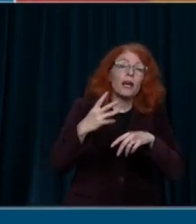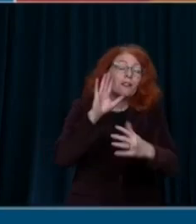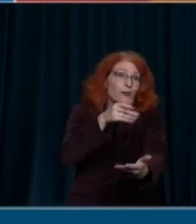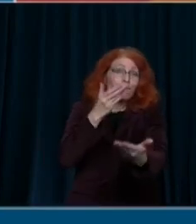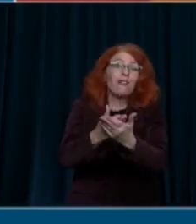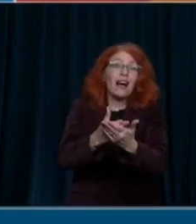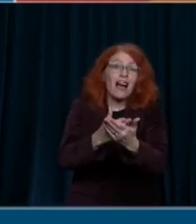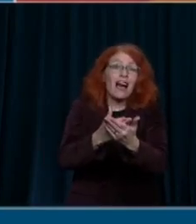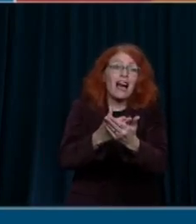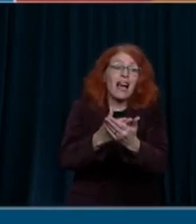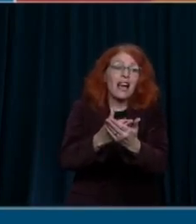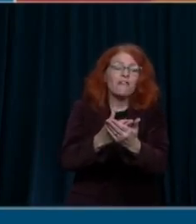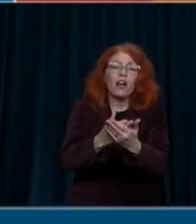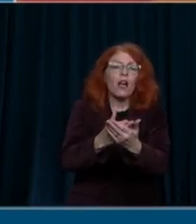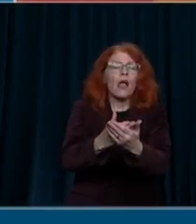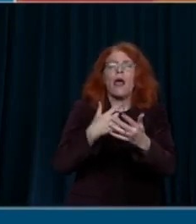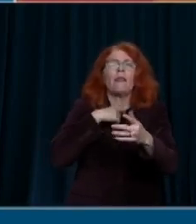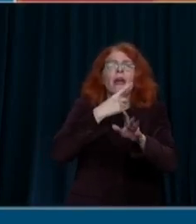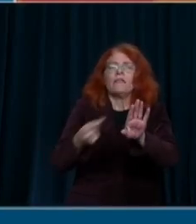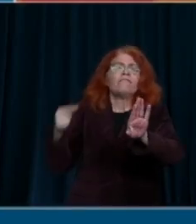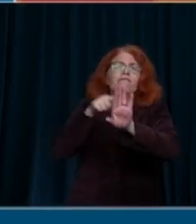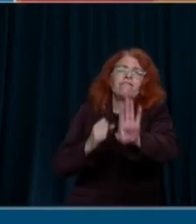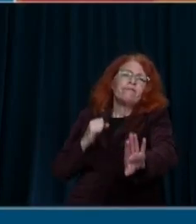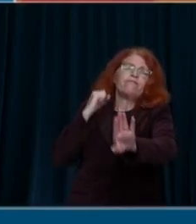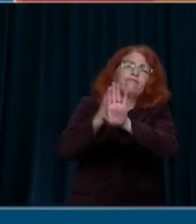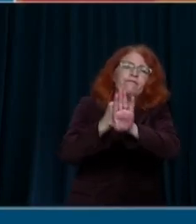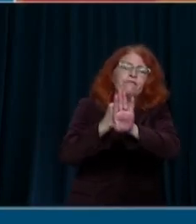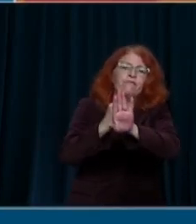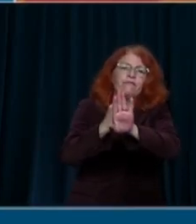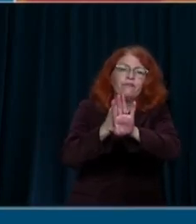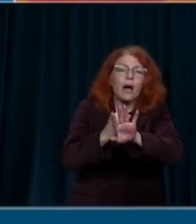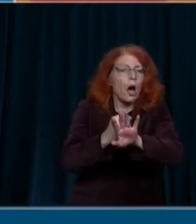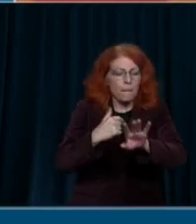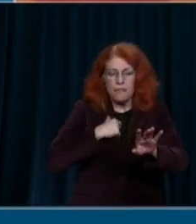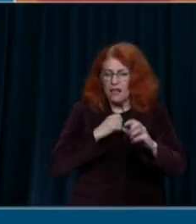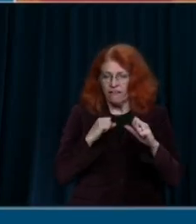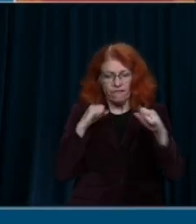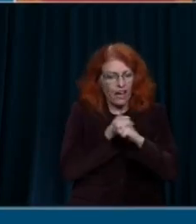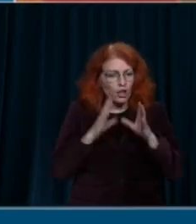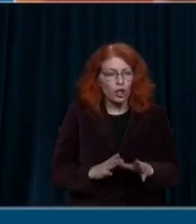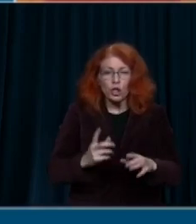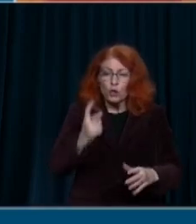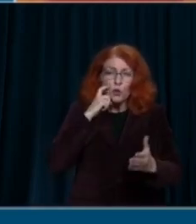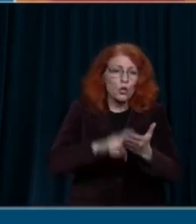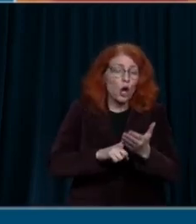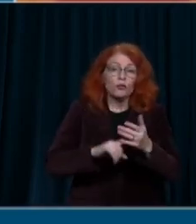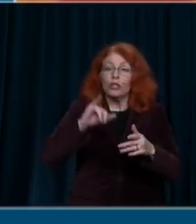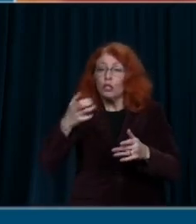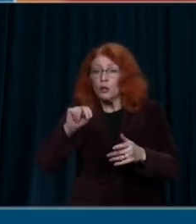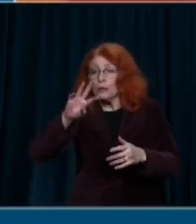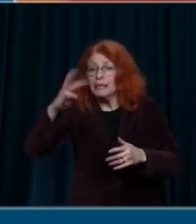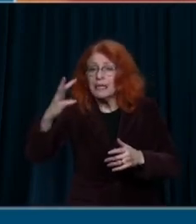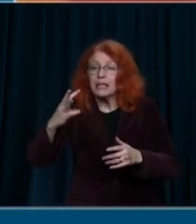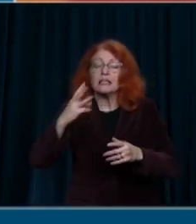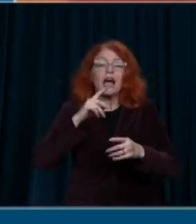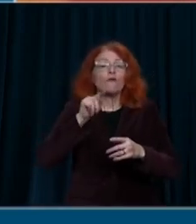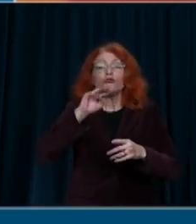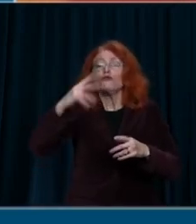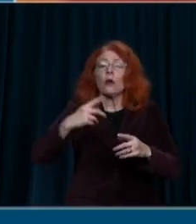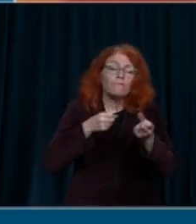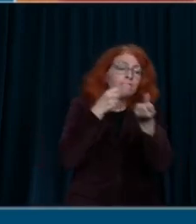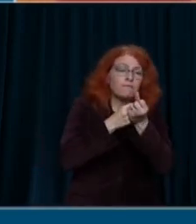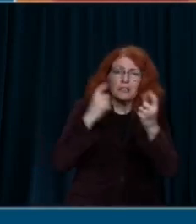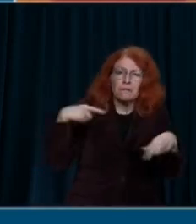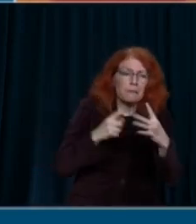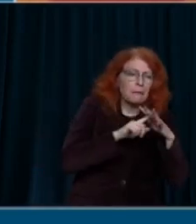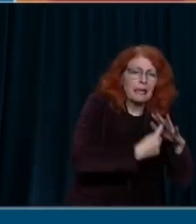they stab us in the back. You have a proven fighter in me. You saw that I was at January 6th. You saw that I was Trumper from the beginning.